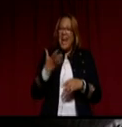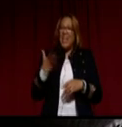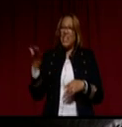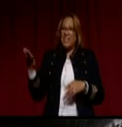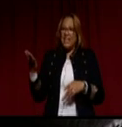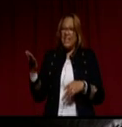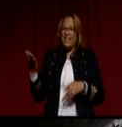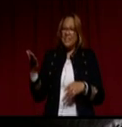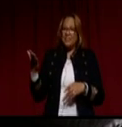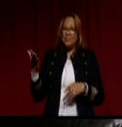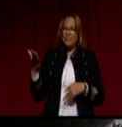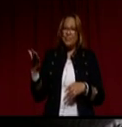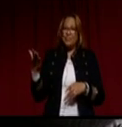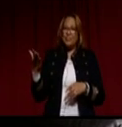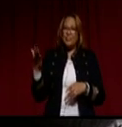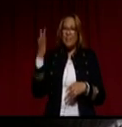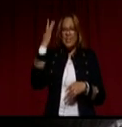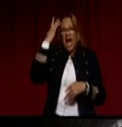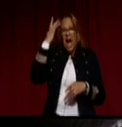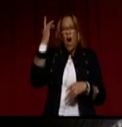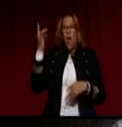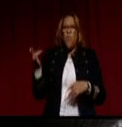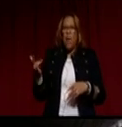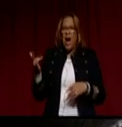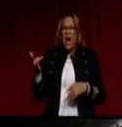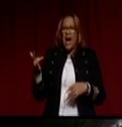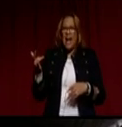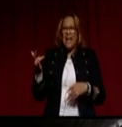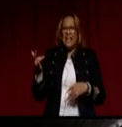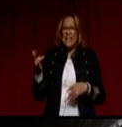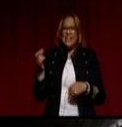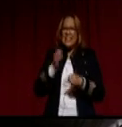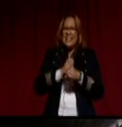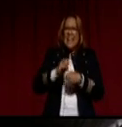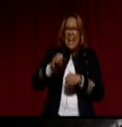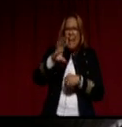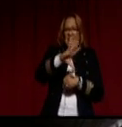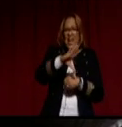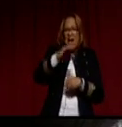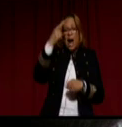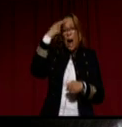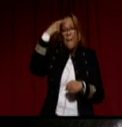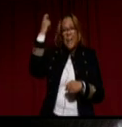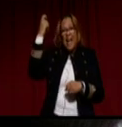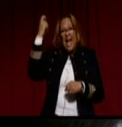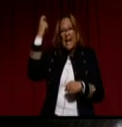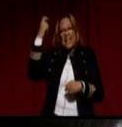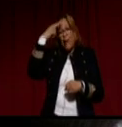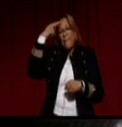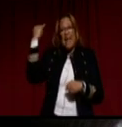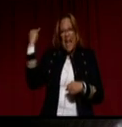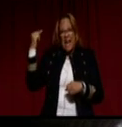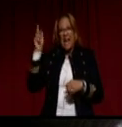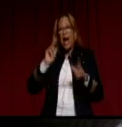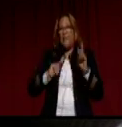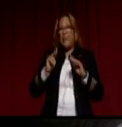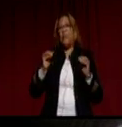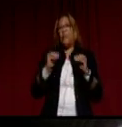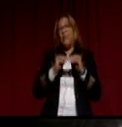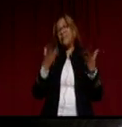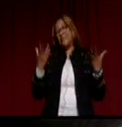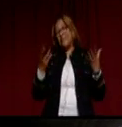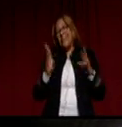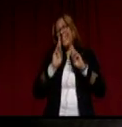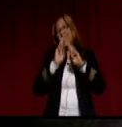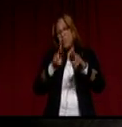might be getting to, is why did this seem to impact black people more? Or at least it's reported that it